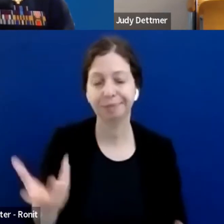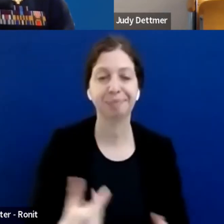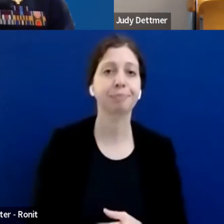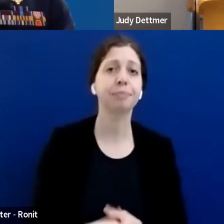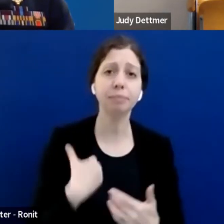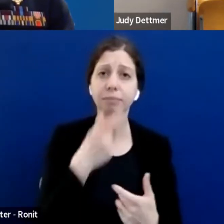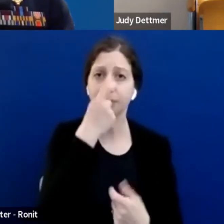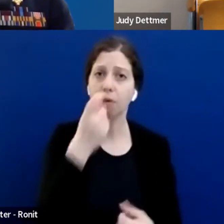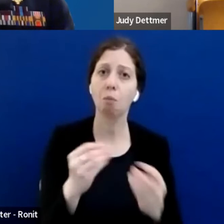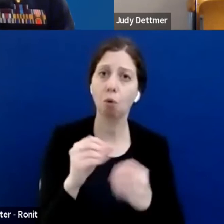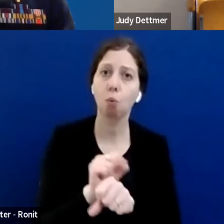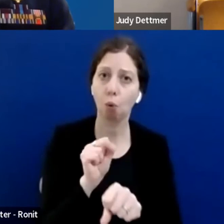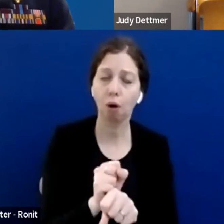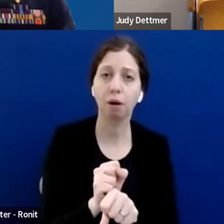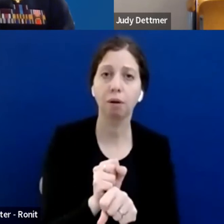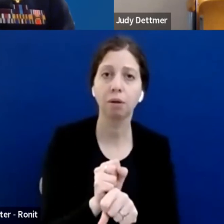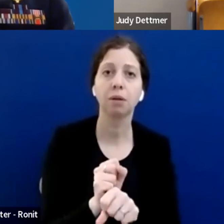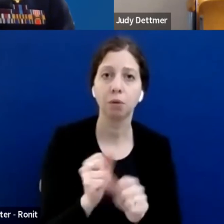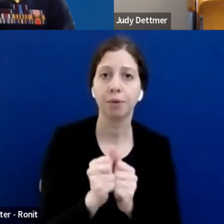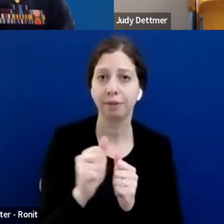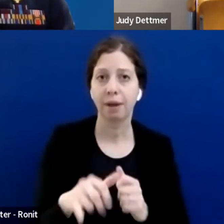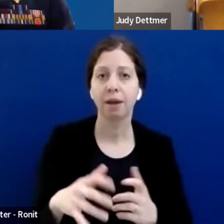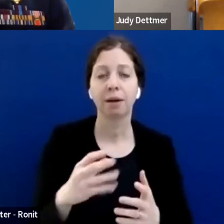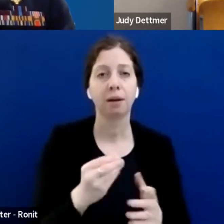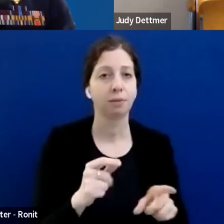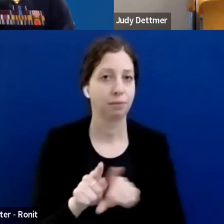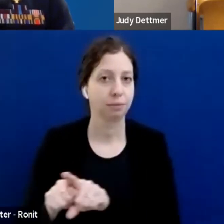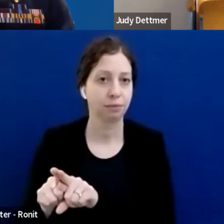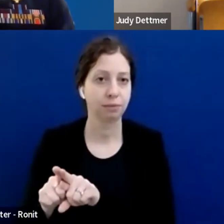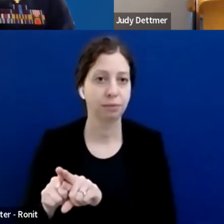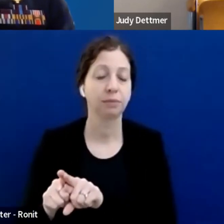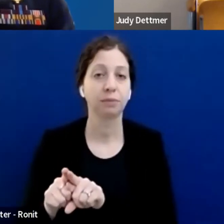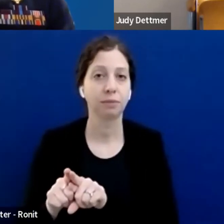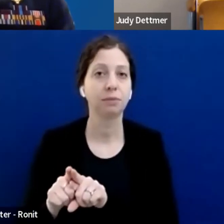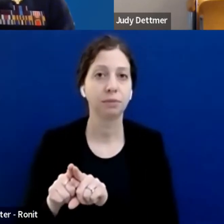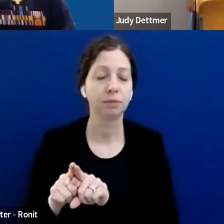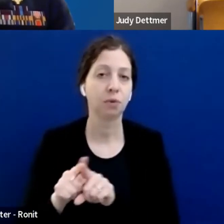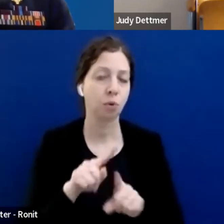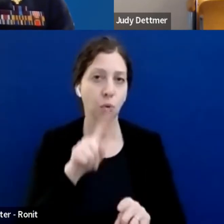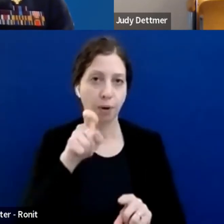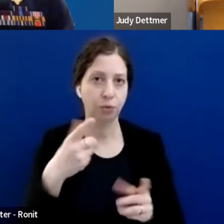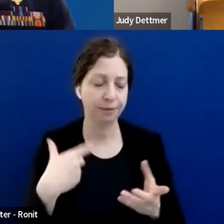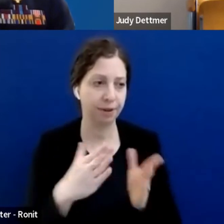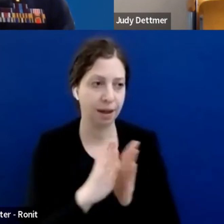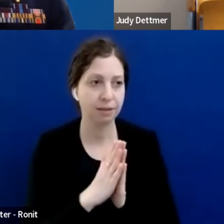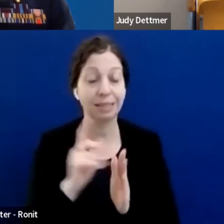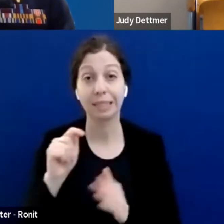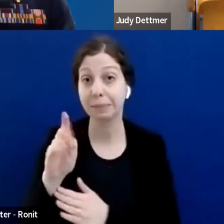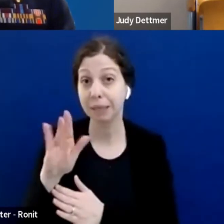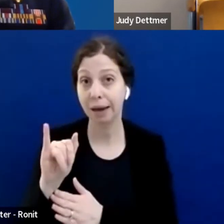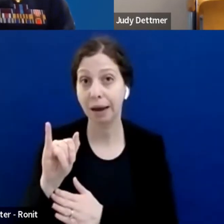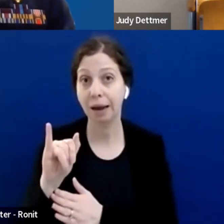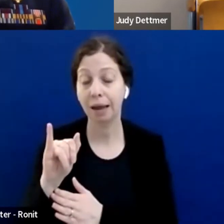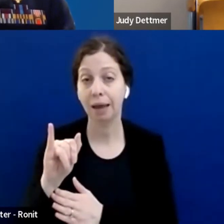more work with, as well as, is a question we have asked is a TBI